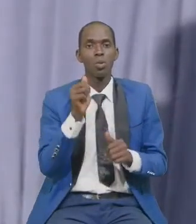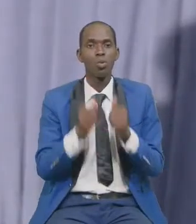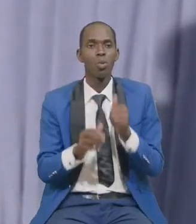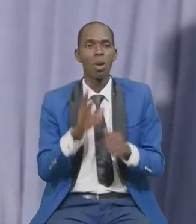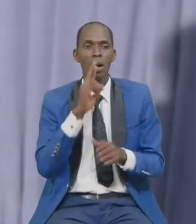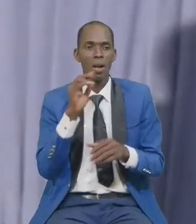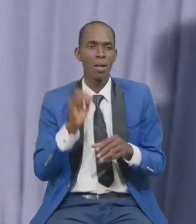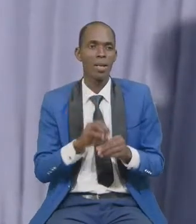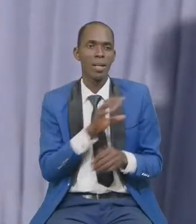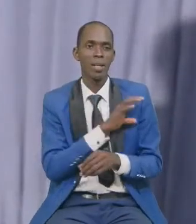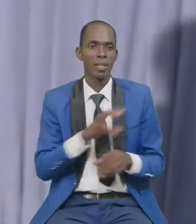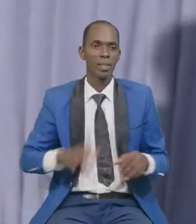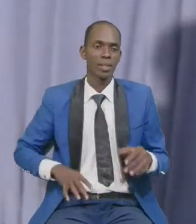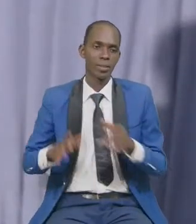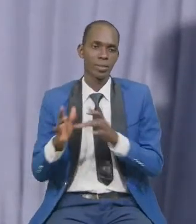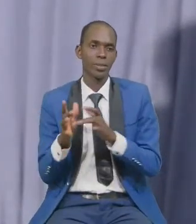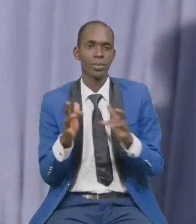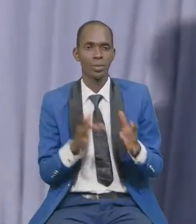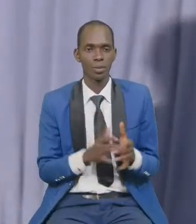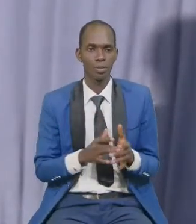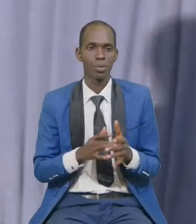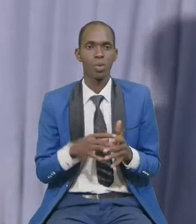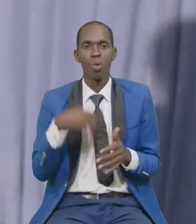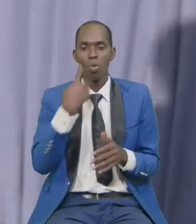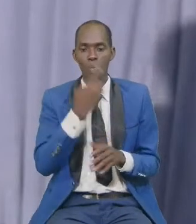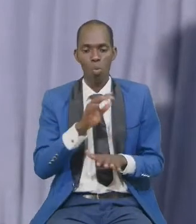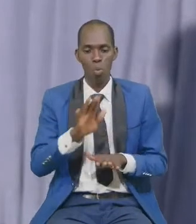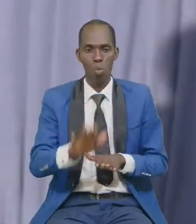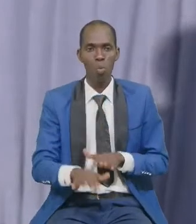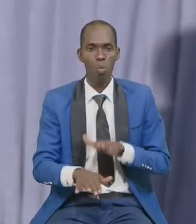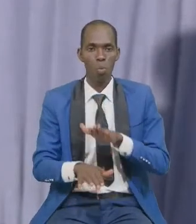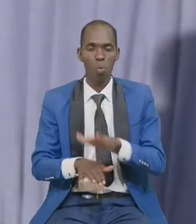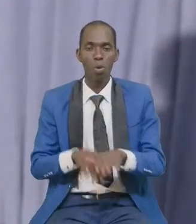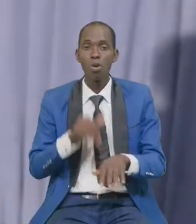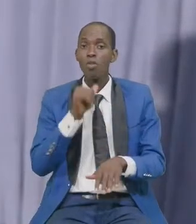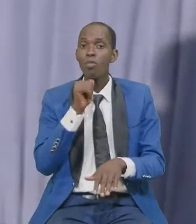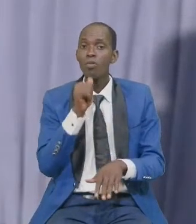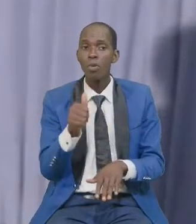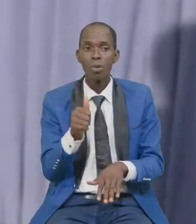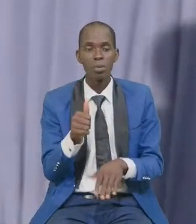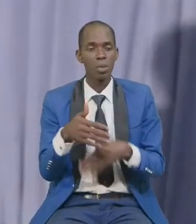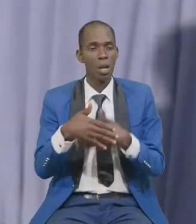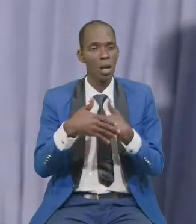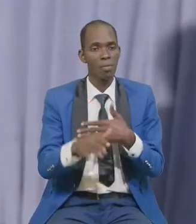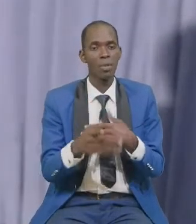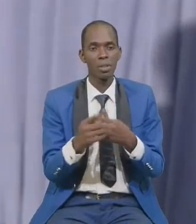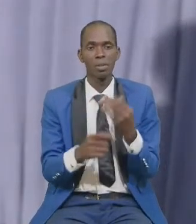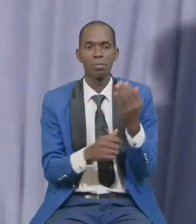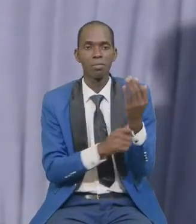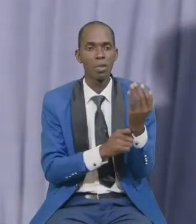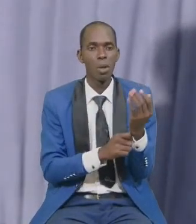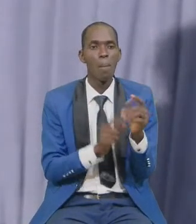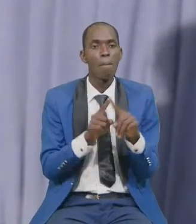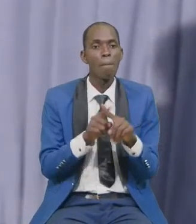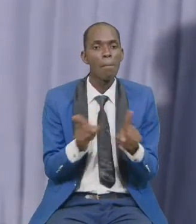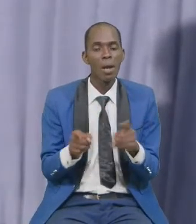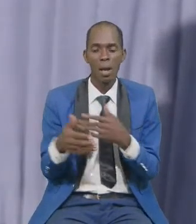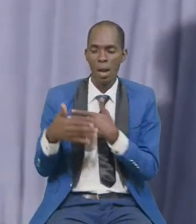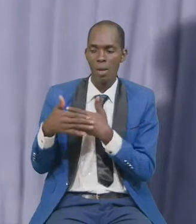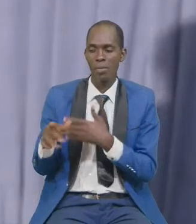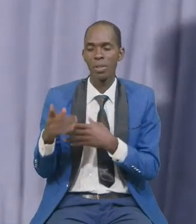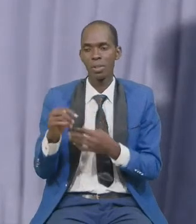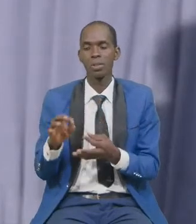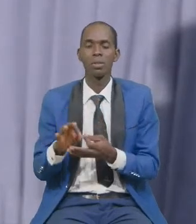in Christ Jesus, who walk not after the flesh but after